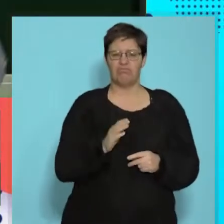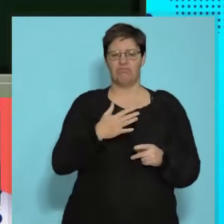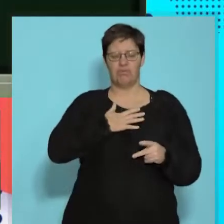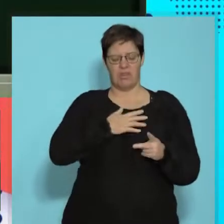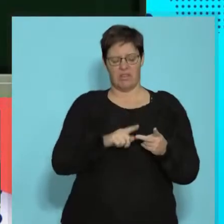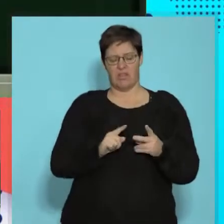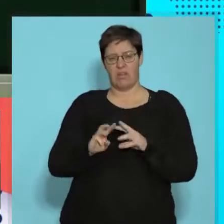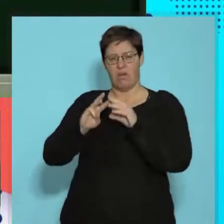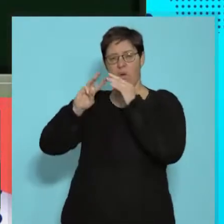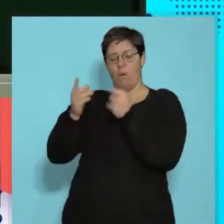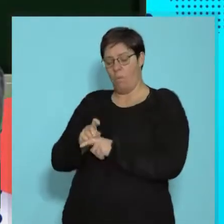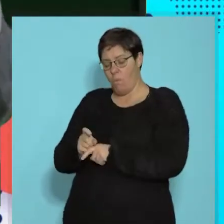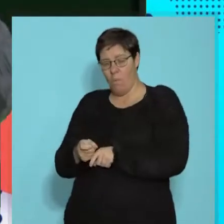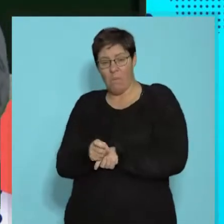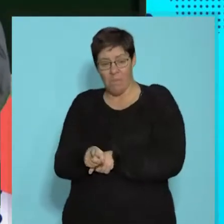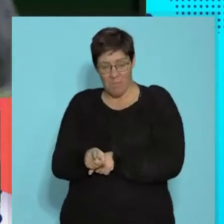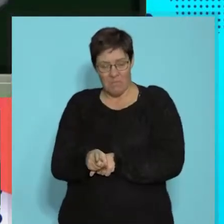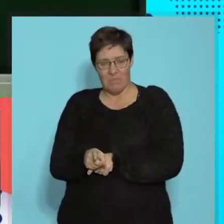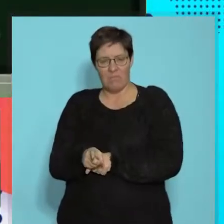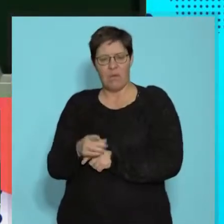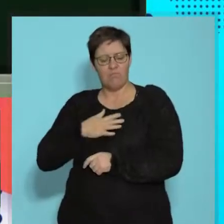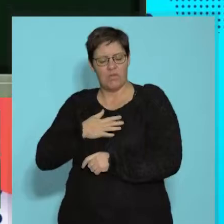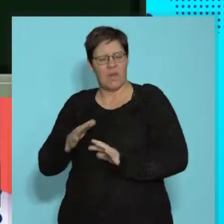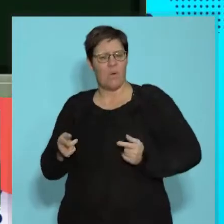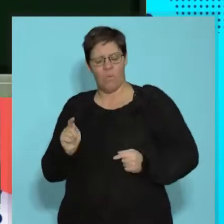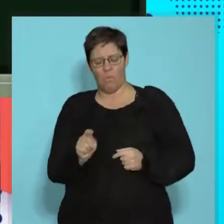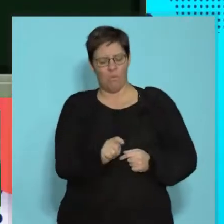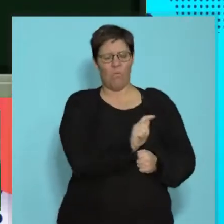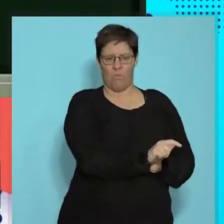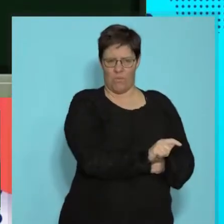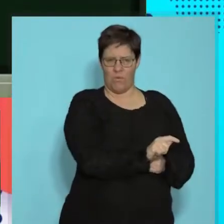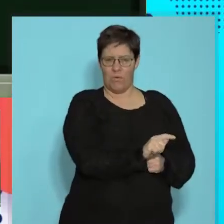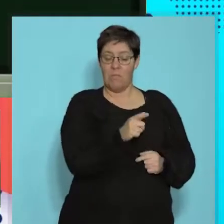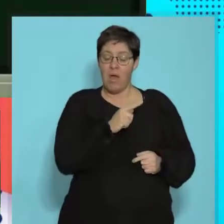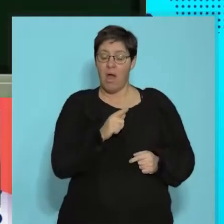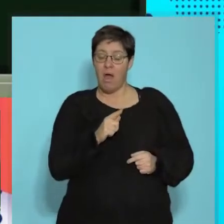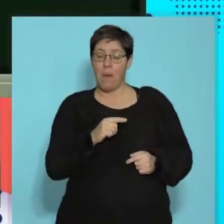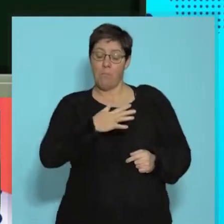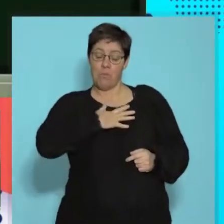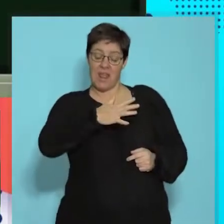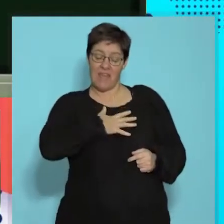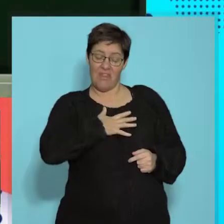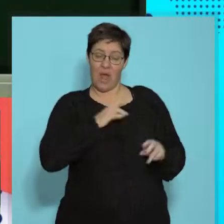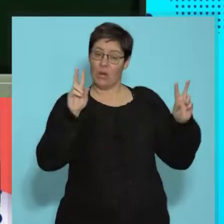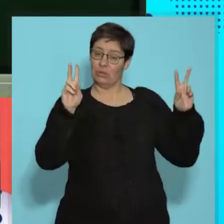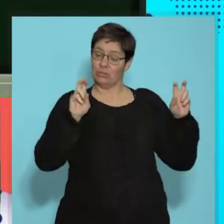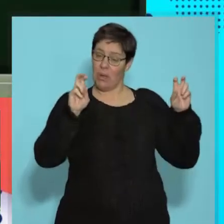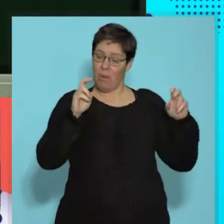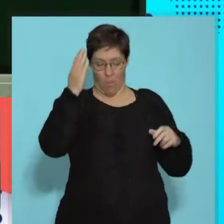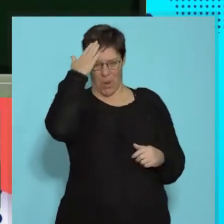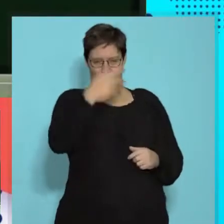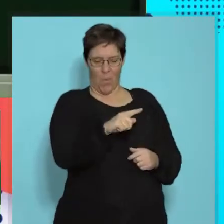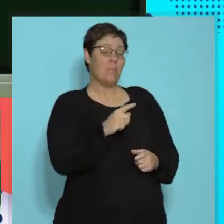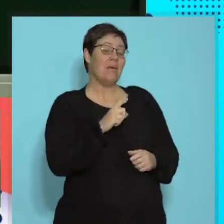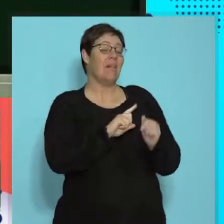breathe. We're going to look how the earthworm breathes. And I do this because I say to you, that's the term we're familiar with, but at the end of this, we're going